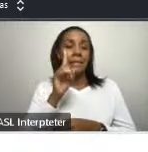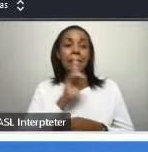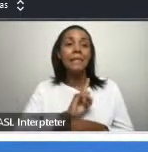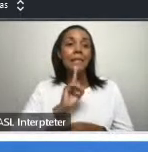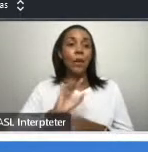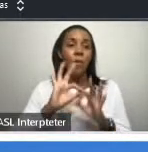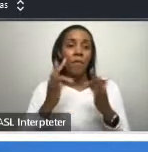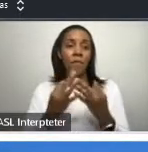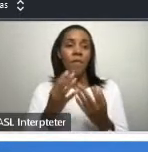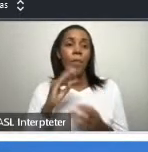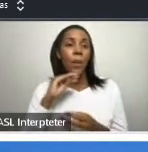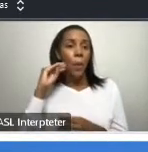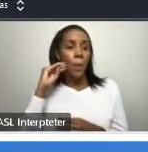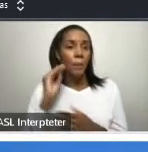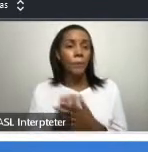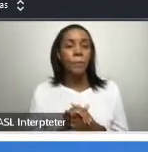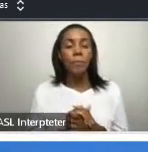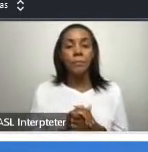slide.